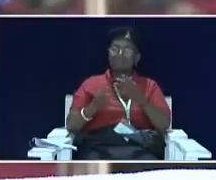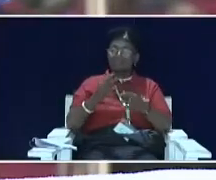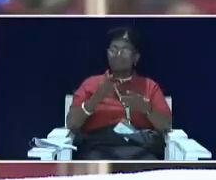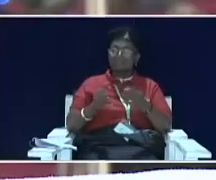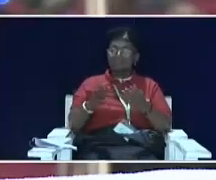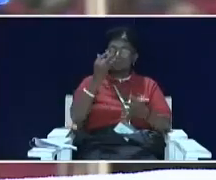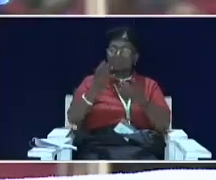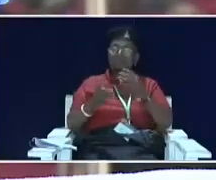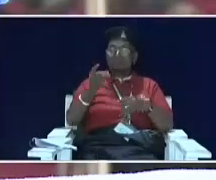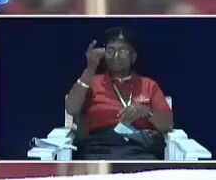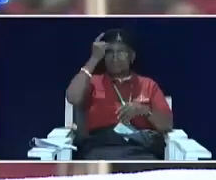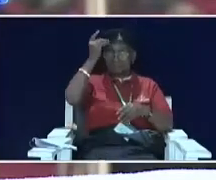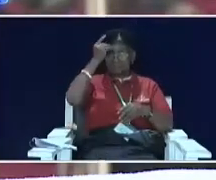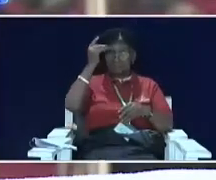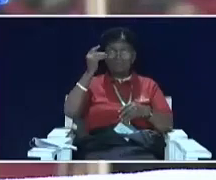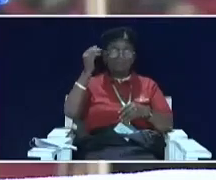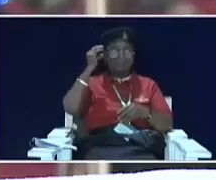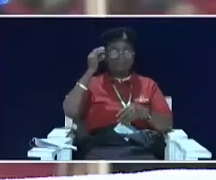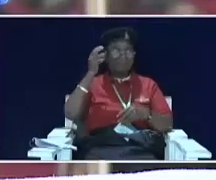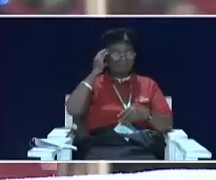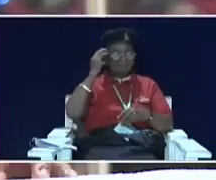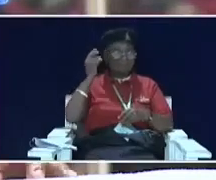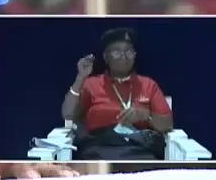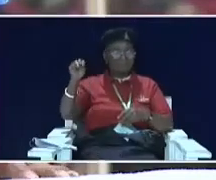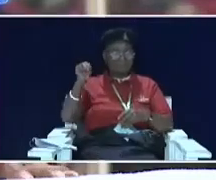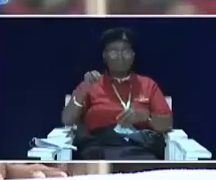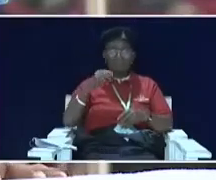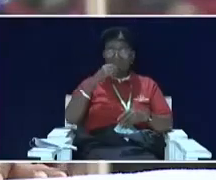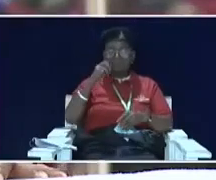him speaking and they began to jump out.